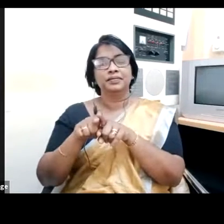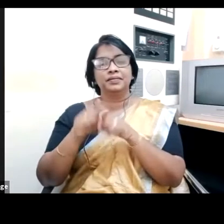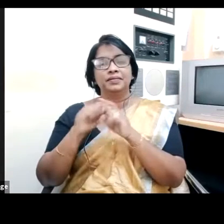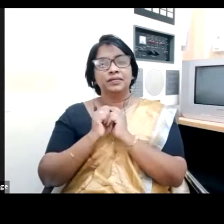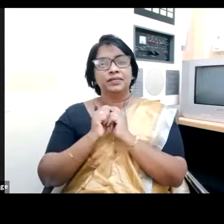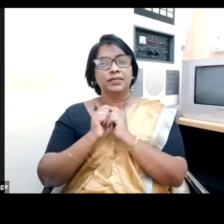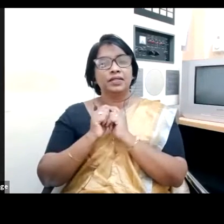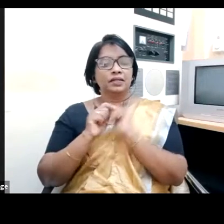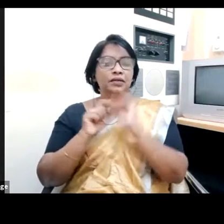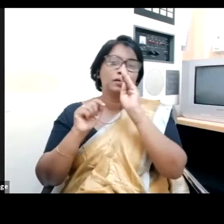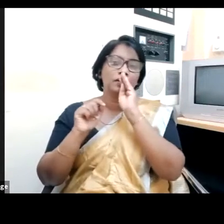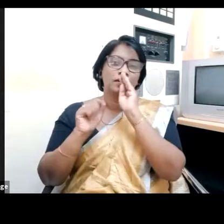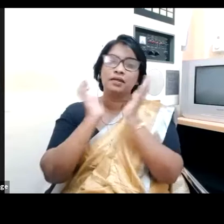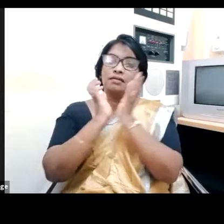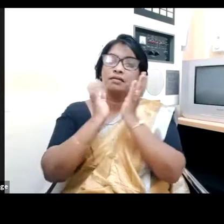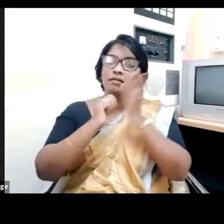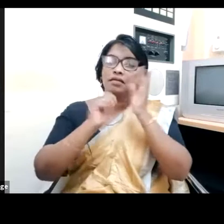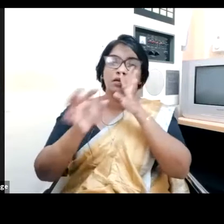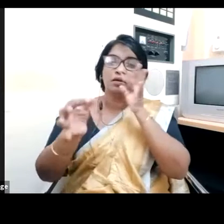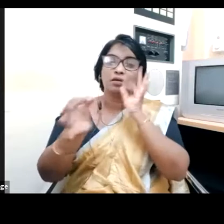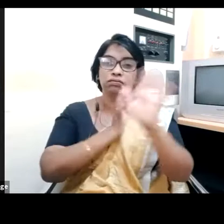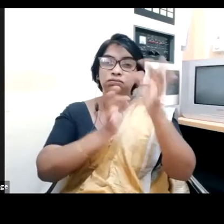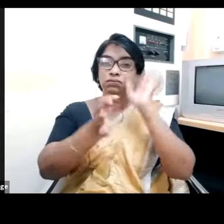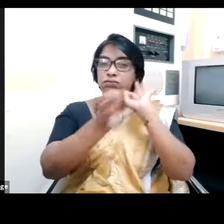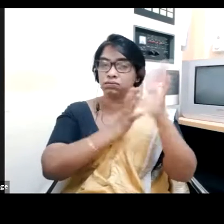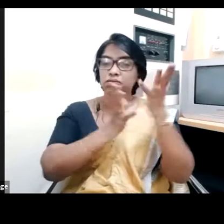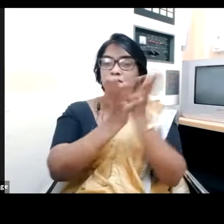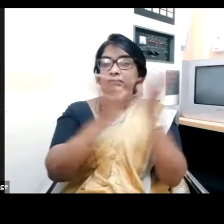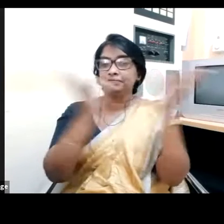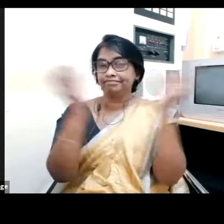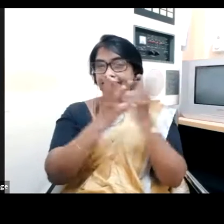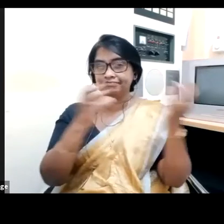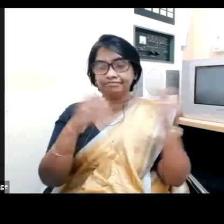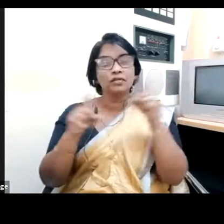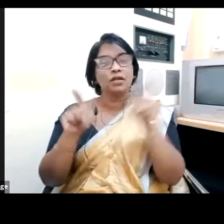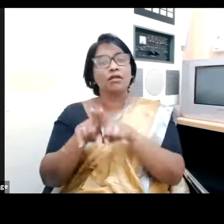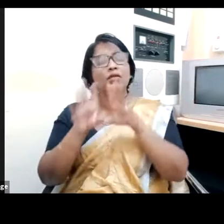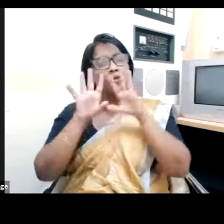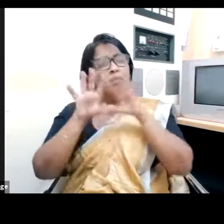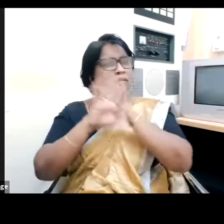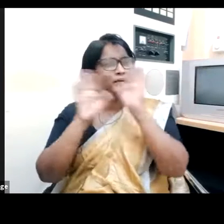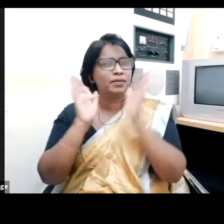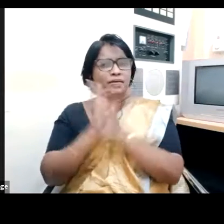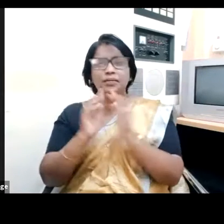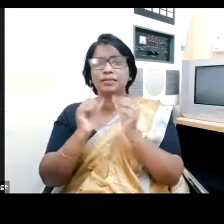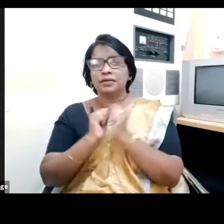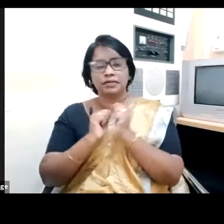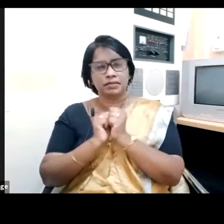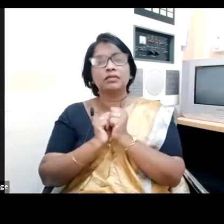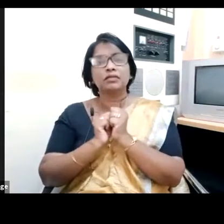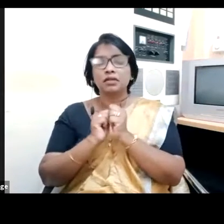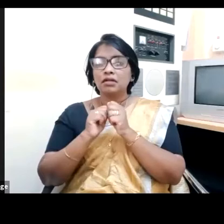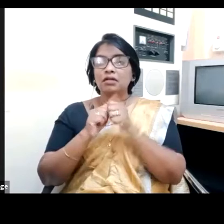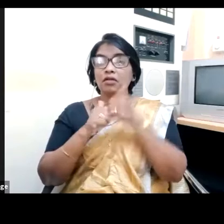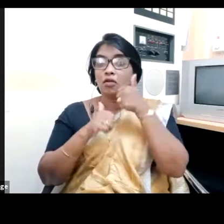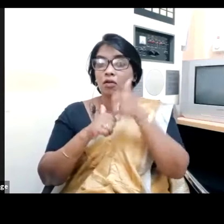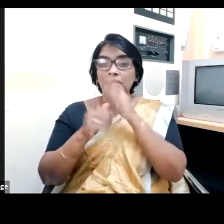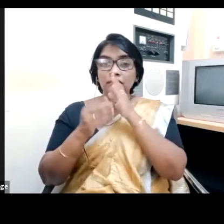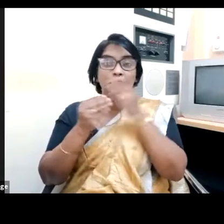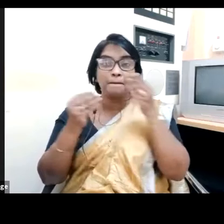So all these do not provide very good news for us. In fact, the value of the forest is far